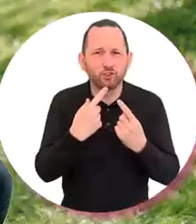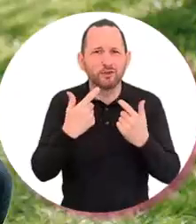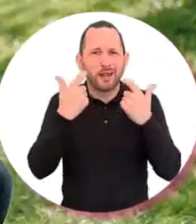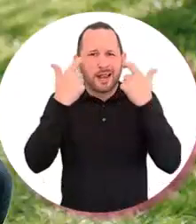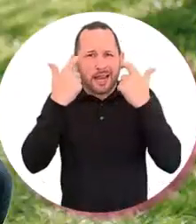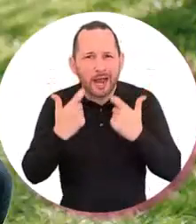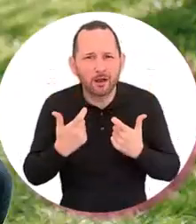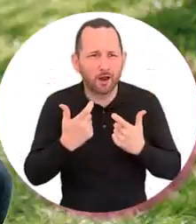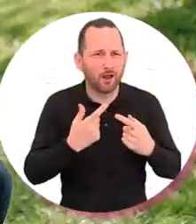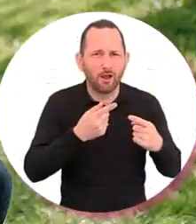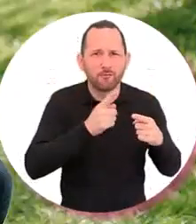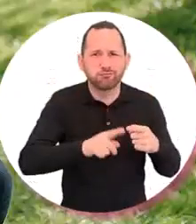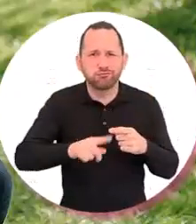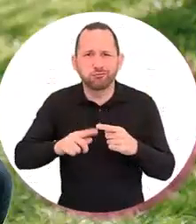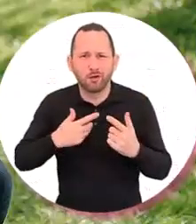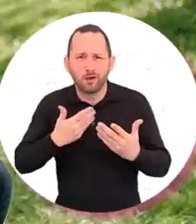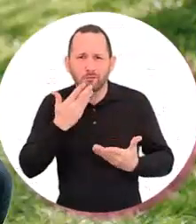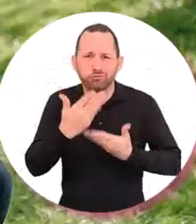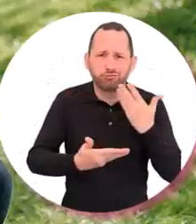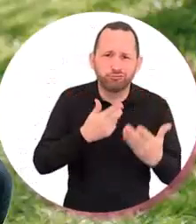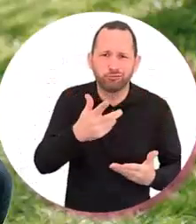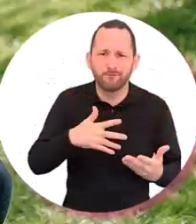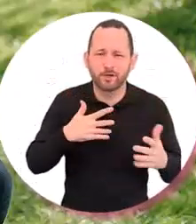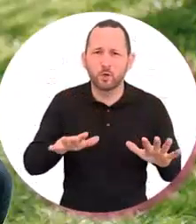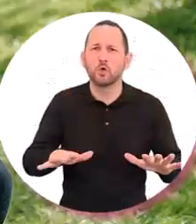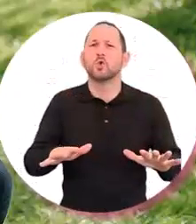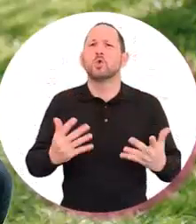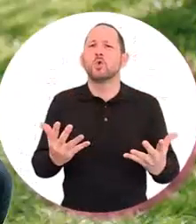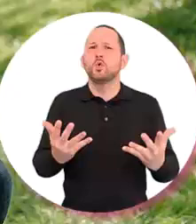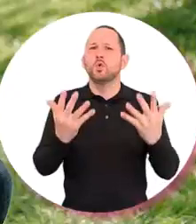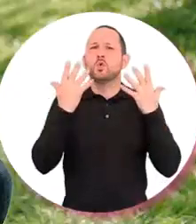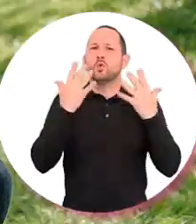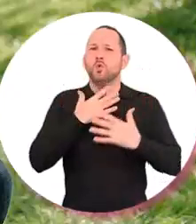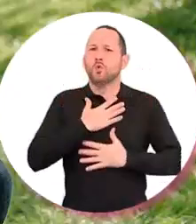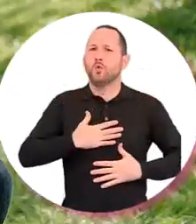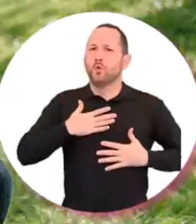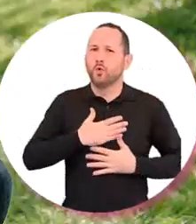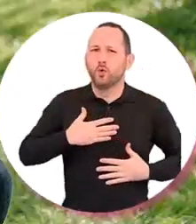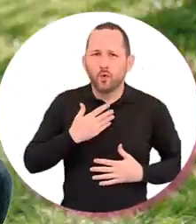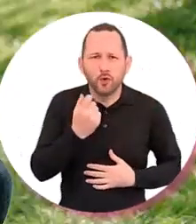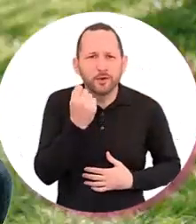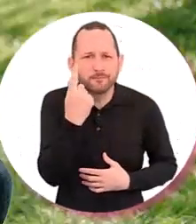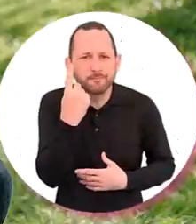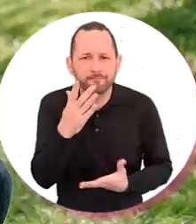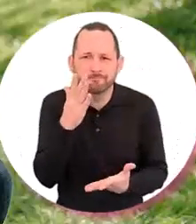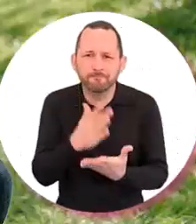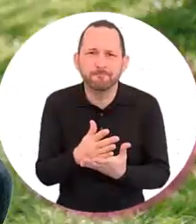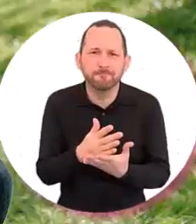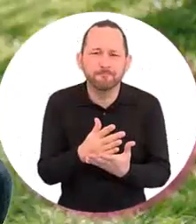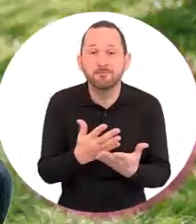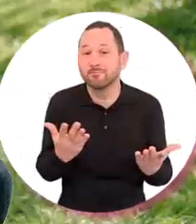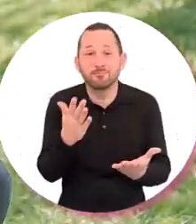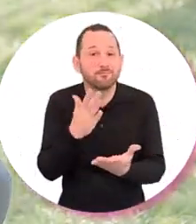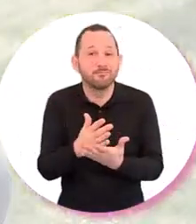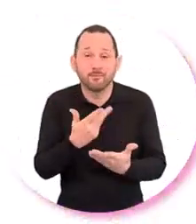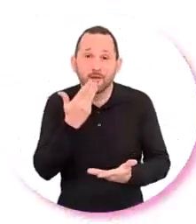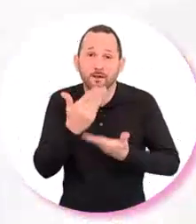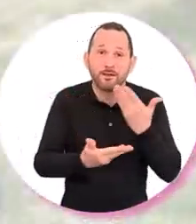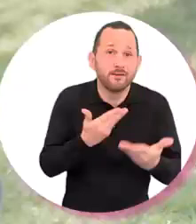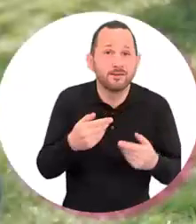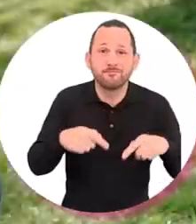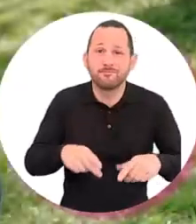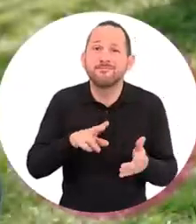medical decisions to make, legal requirements to understand, and at times, it might feel like there's simply too much information to